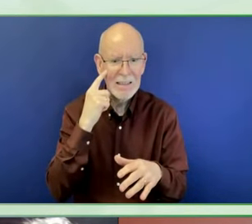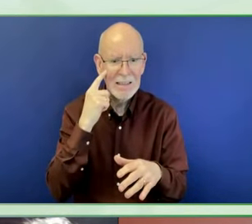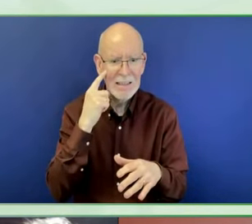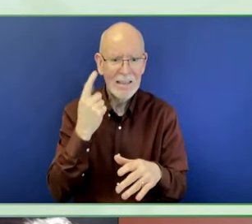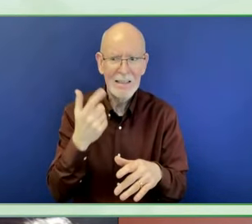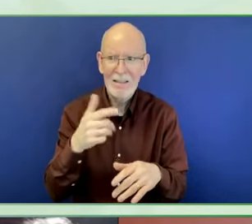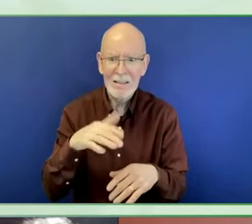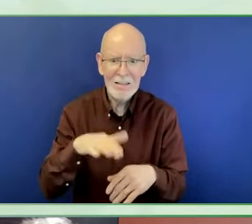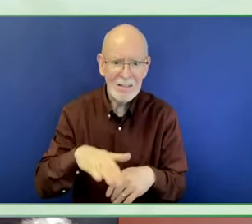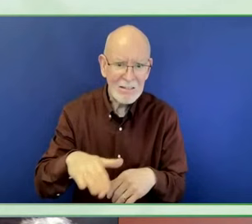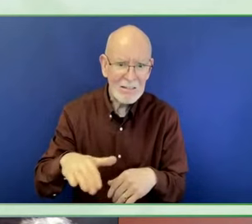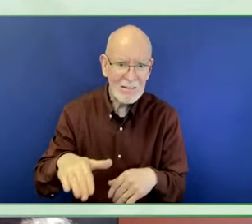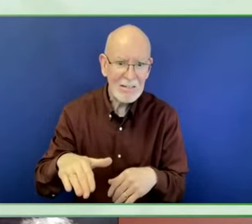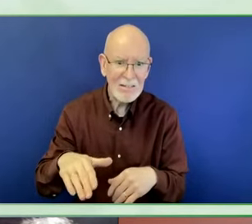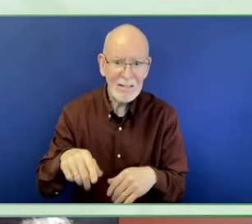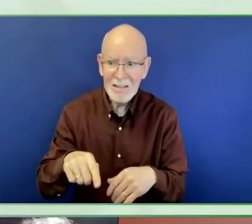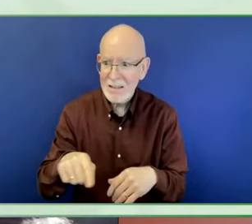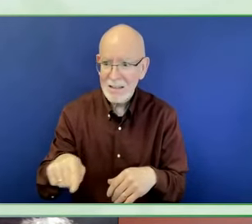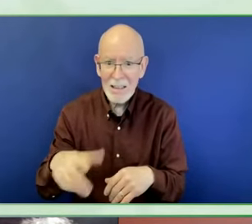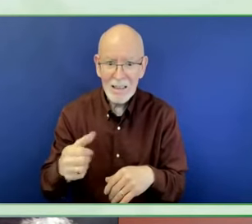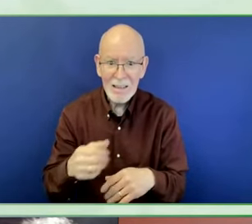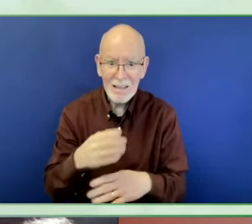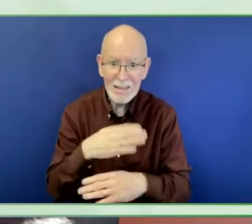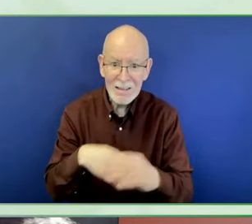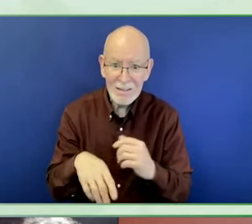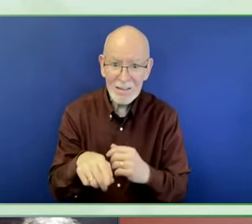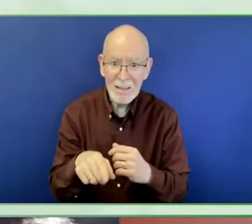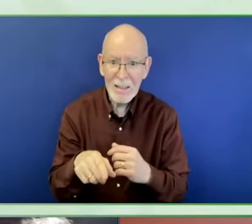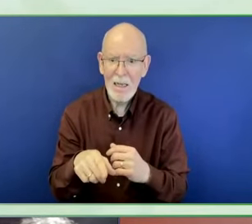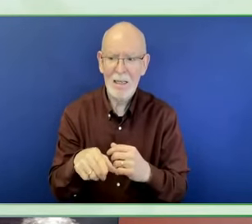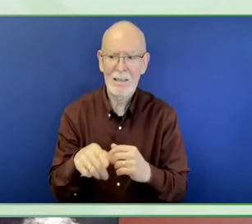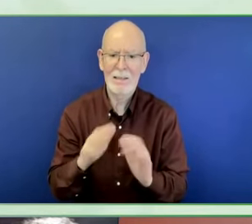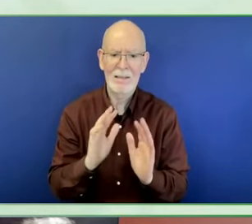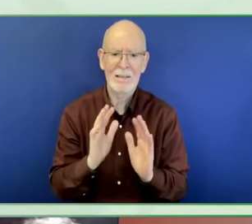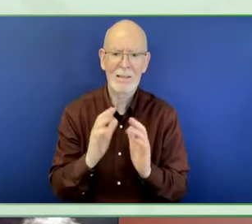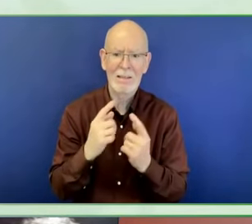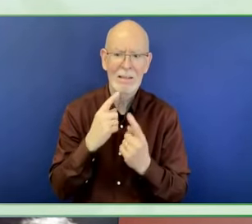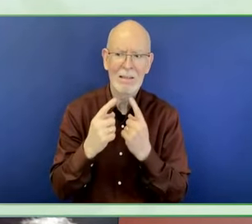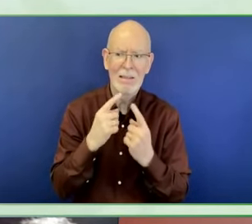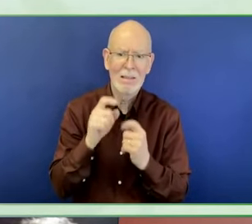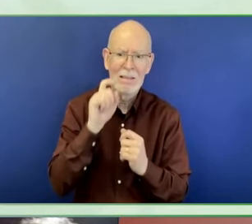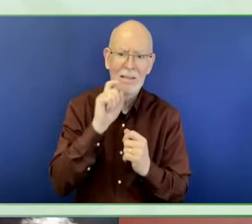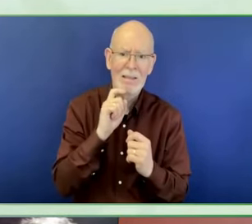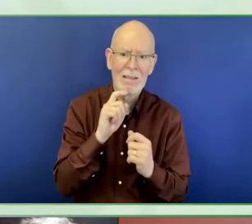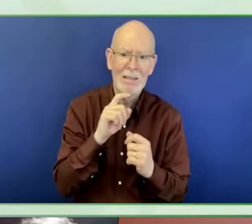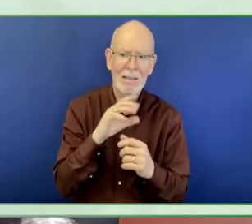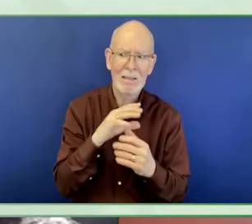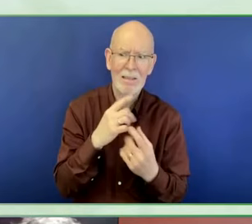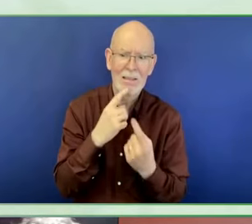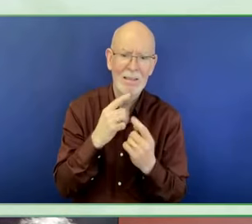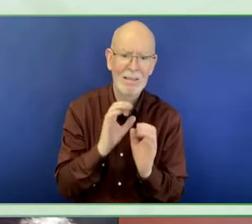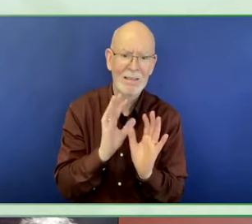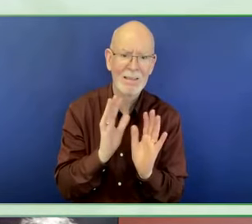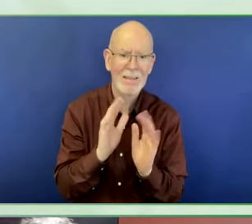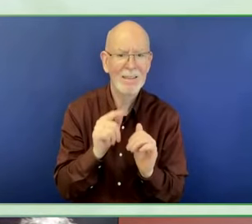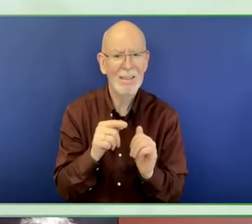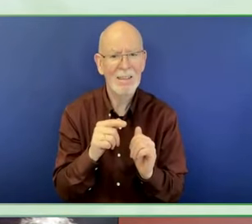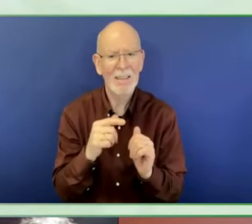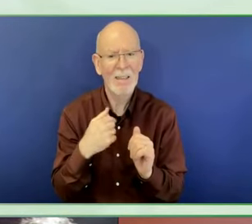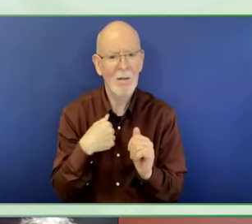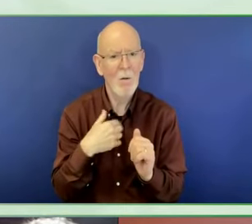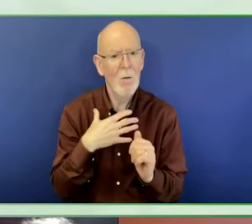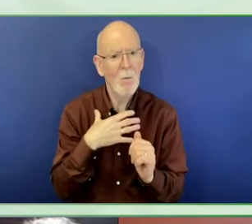And then, of course, the other thing to sustain is funding. It's notoriously hard to get funding for sex education if it's not going down the